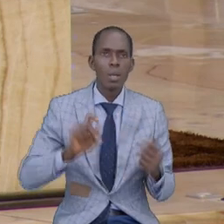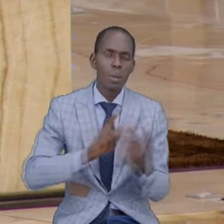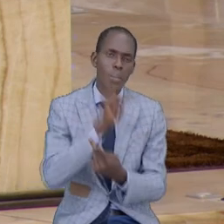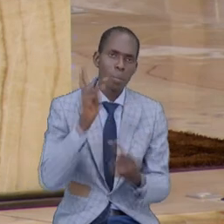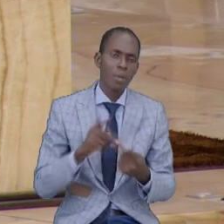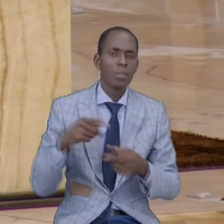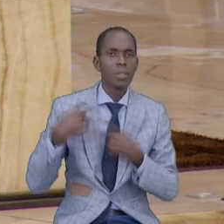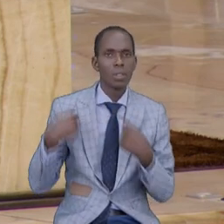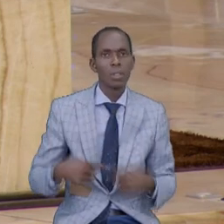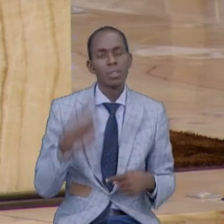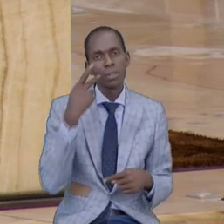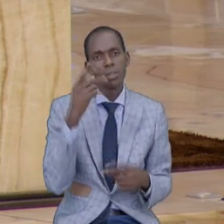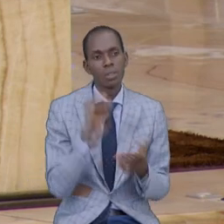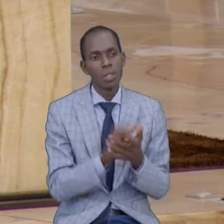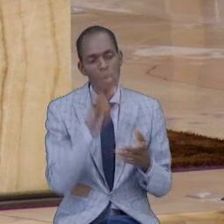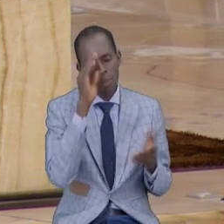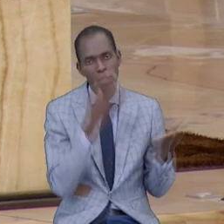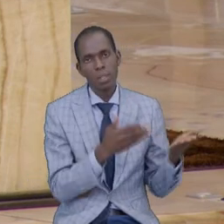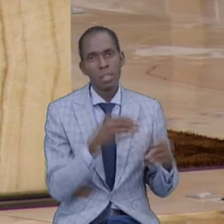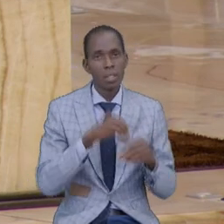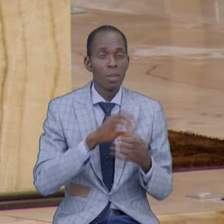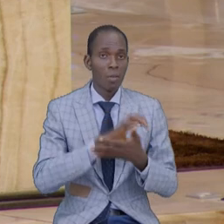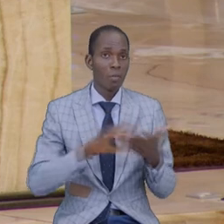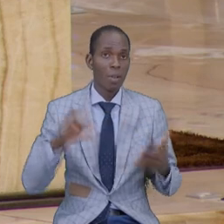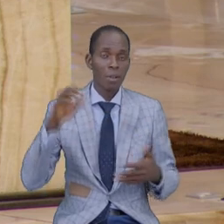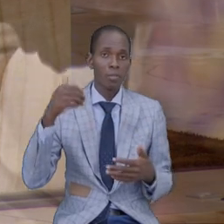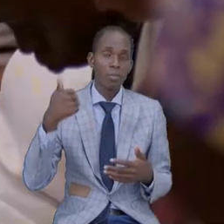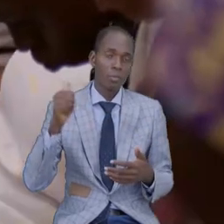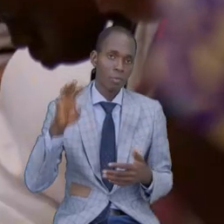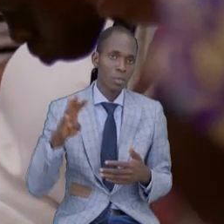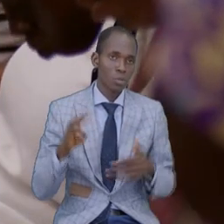heart. Look at this man, verse 14. In verse 14,